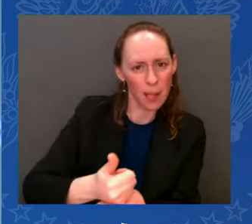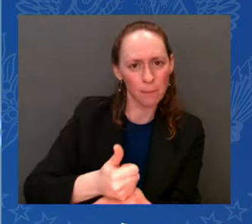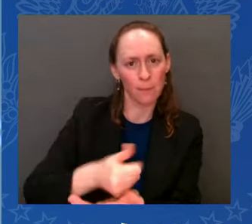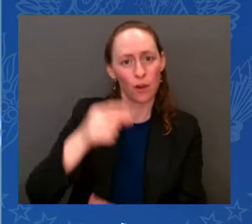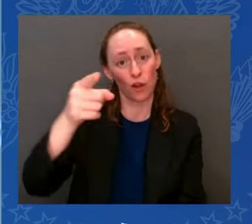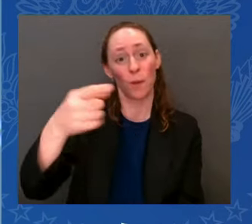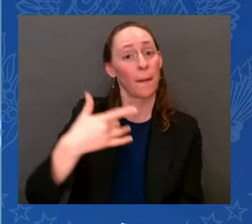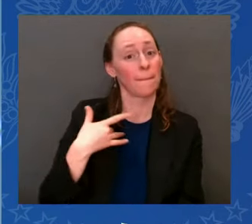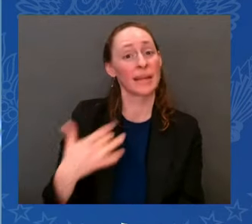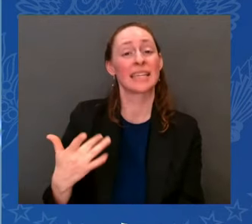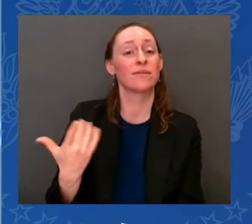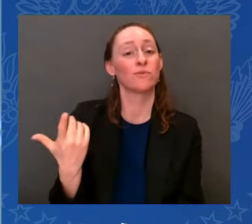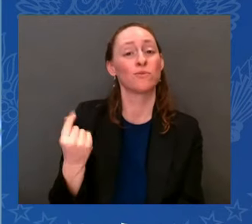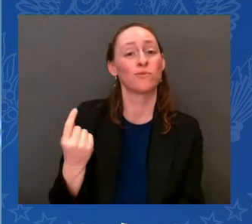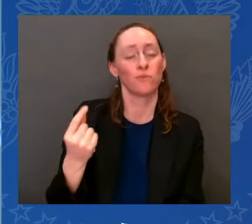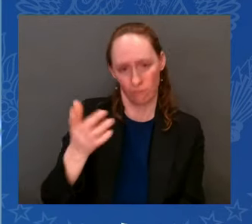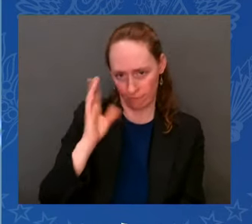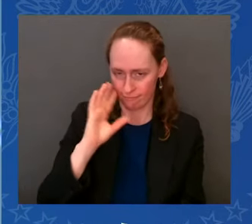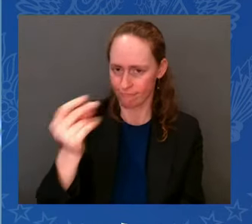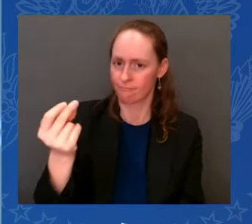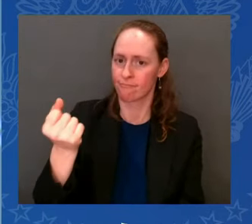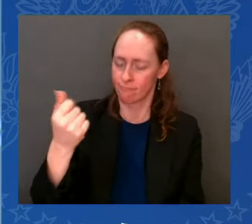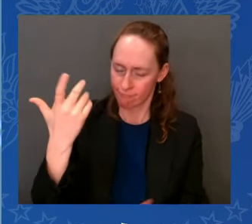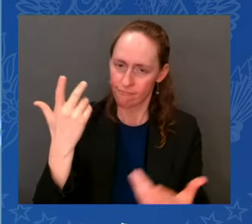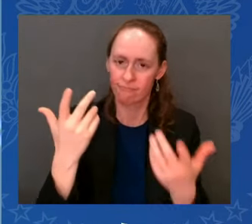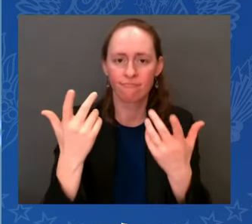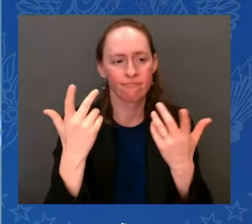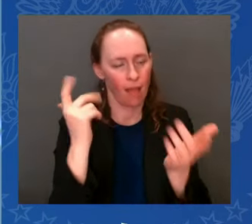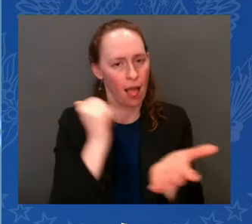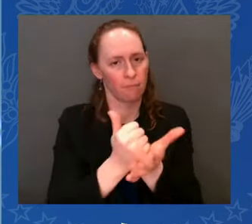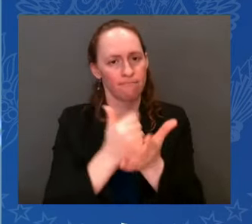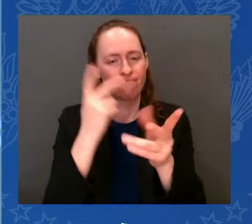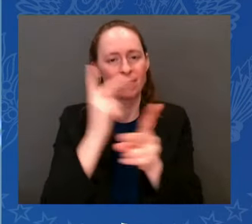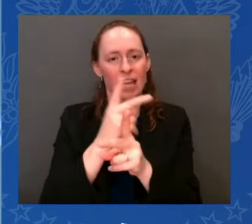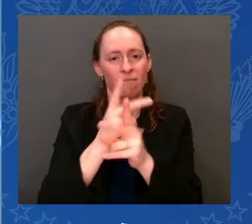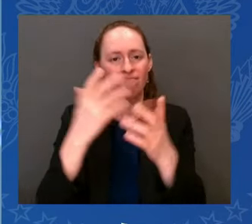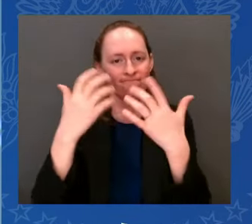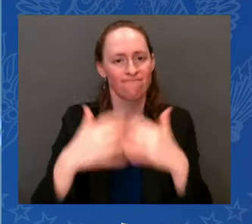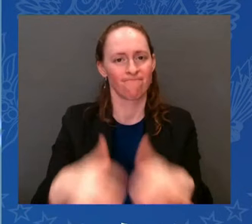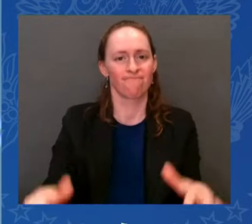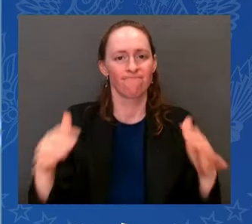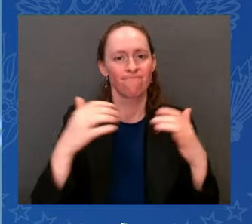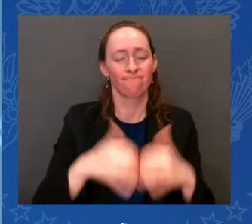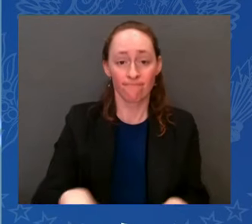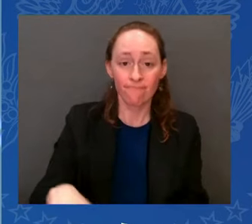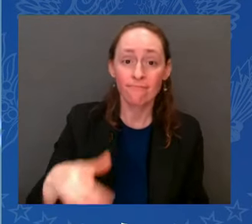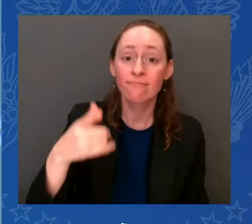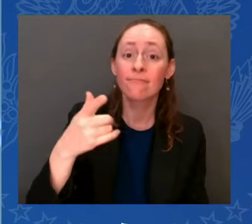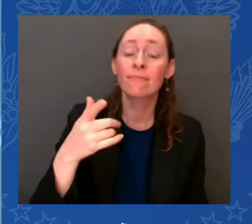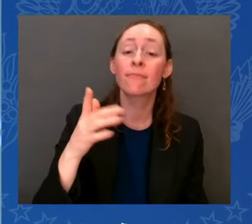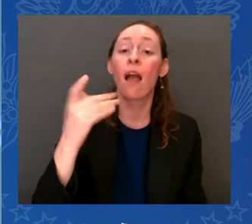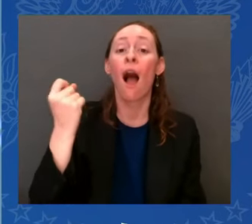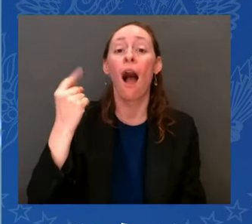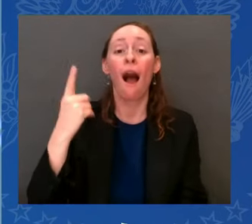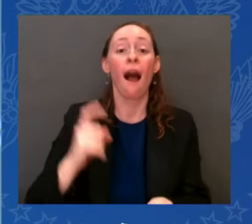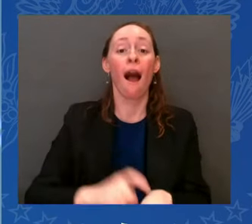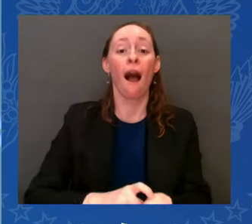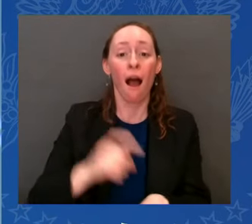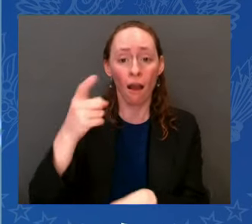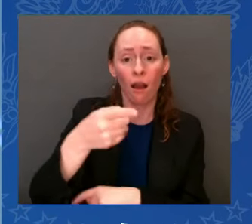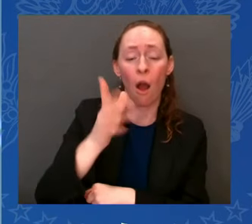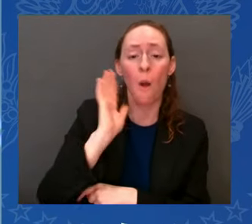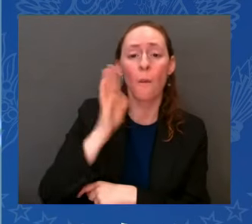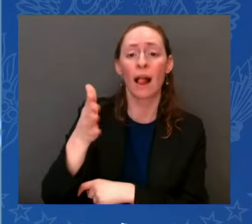you get it done. You end up calling to make sure you find out how to get it done. Simply put, you get things done. You're used to getting things